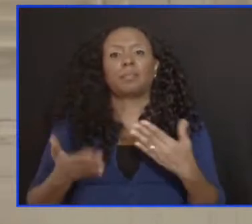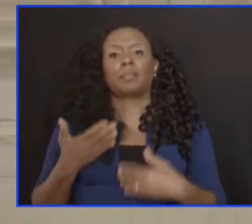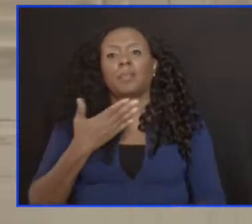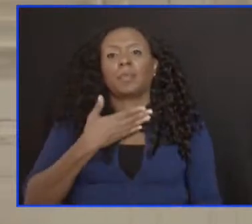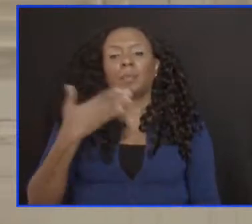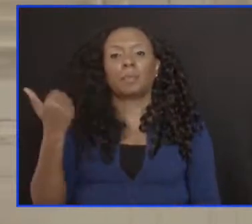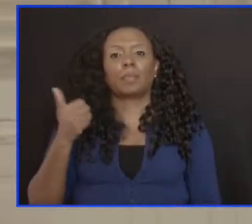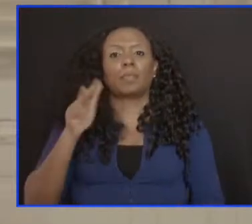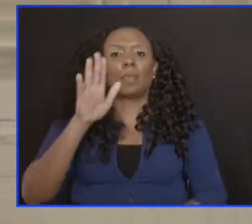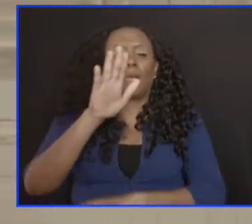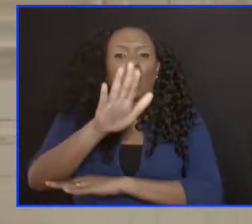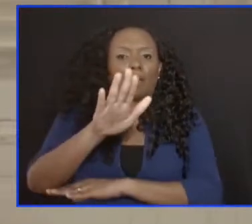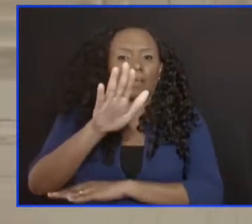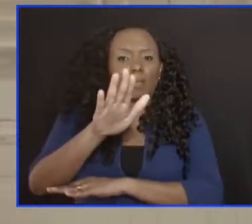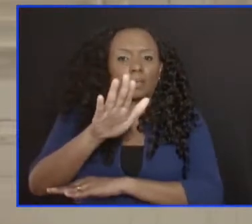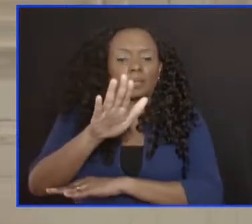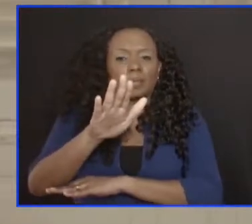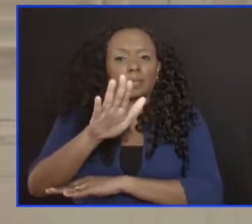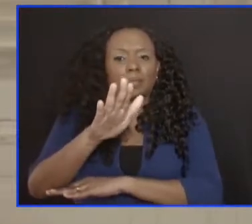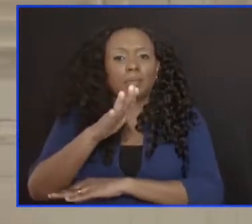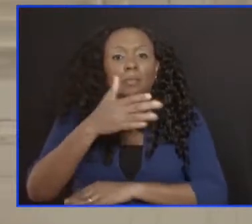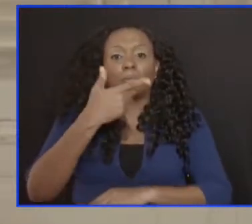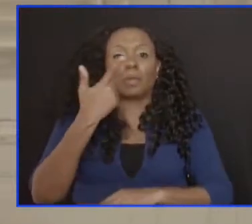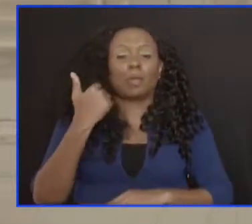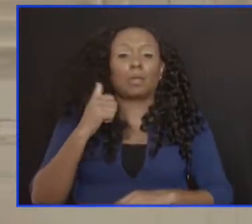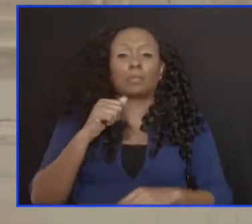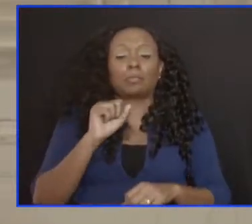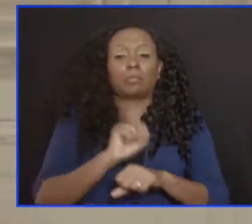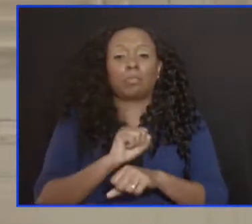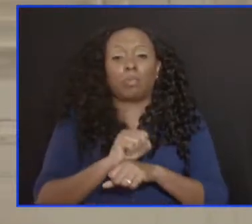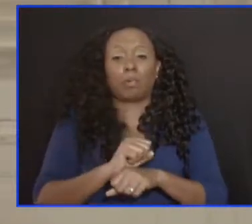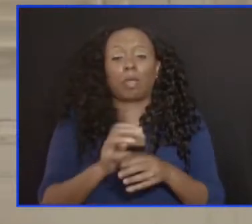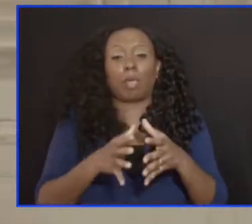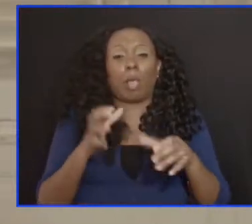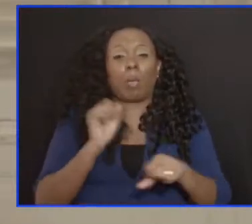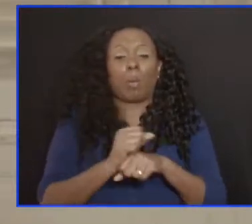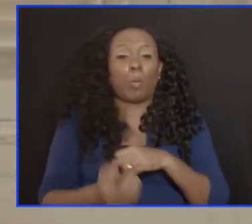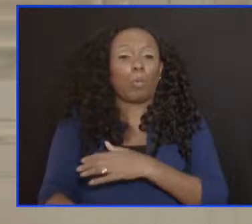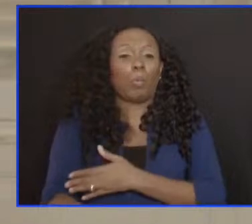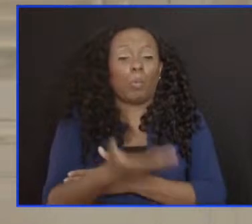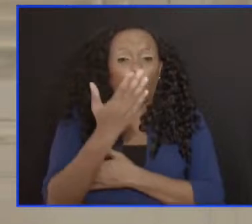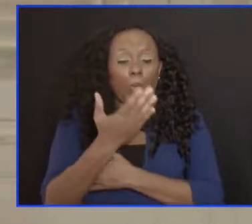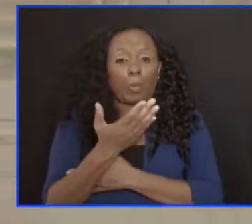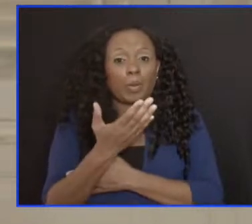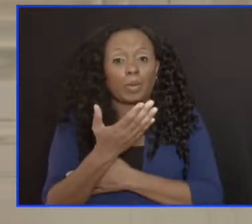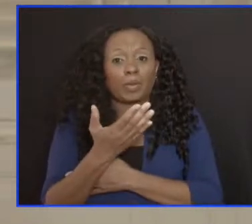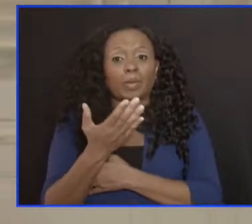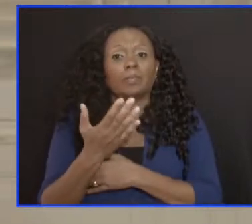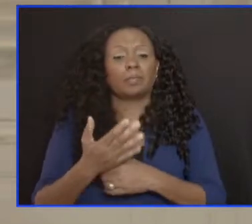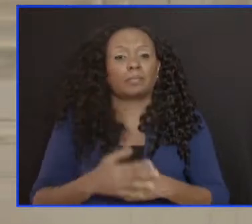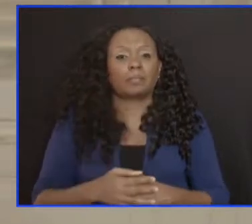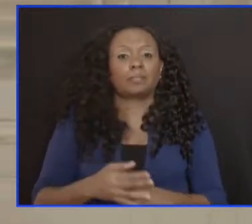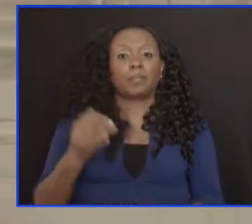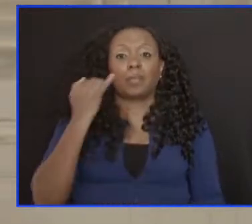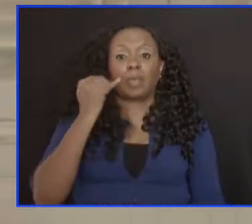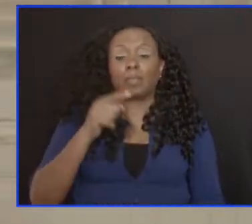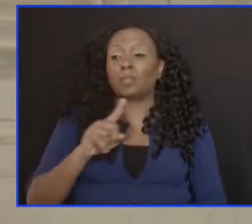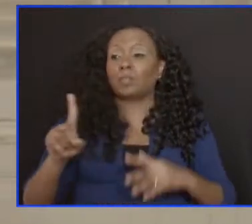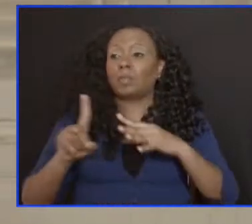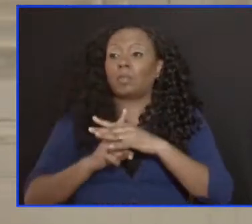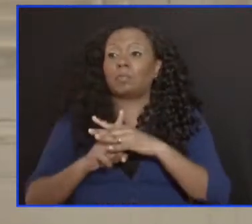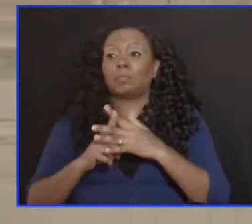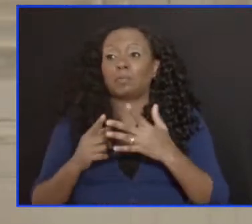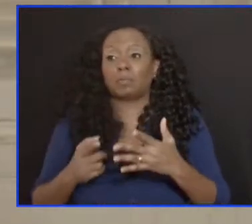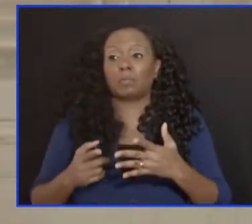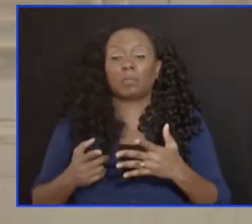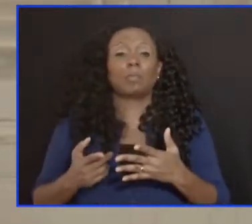amount of work that is done. I think when people come, they might very well appreciate. Now, one patient alone